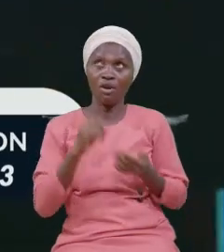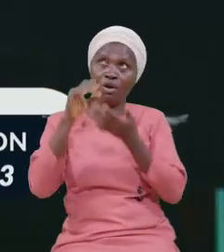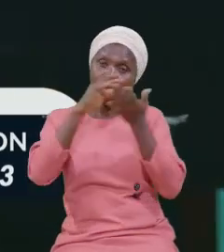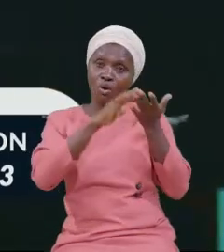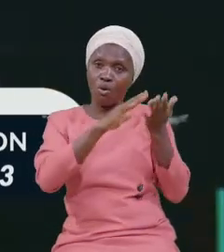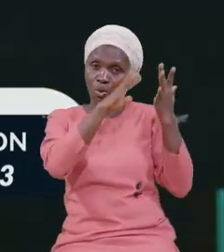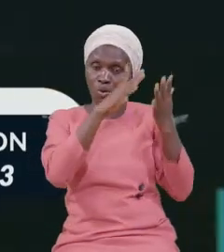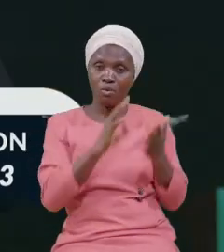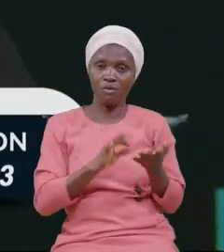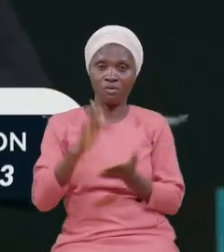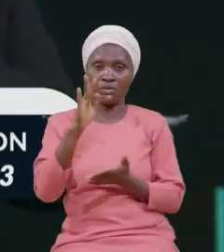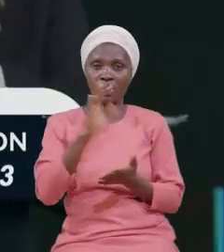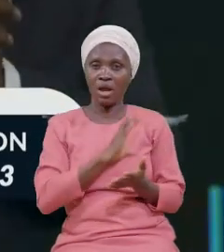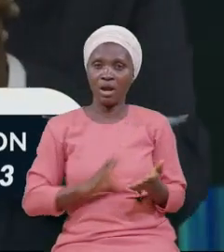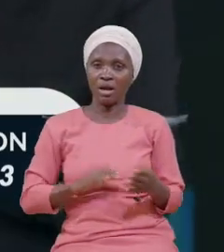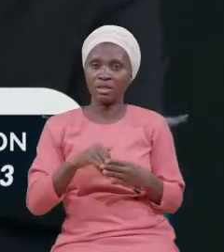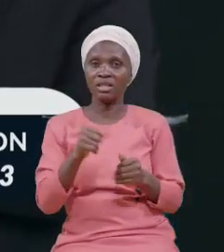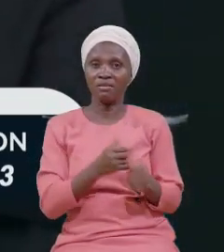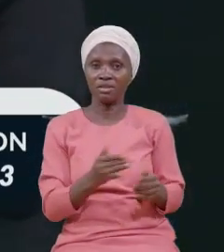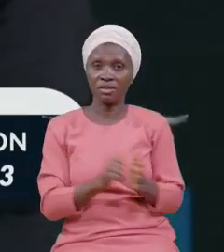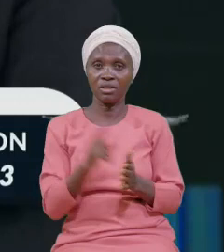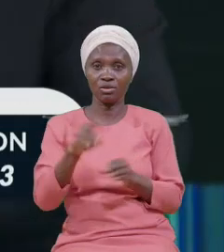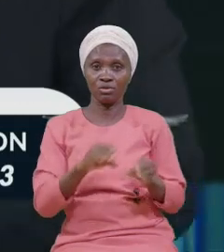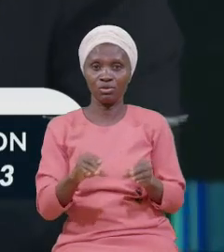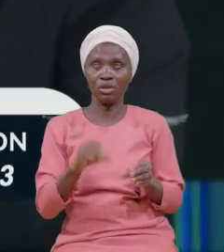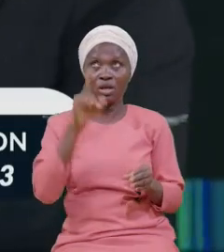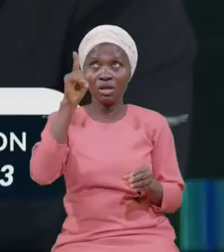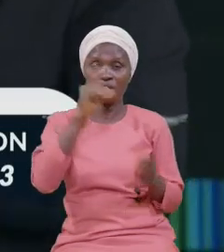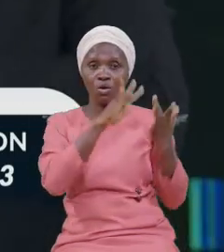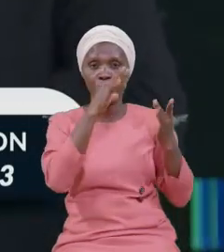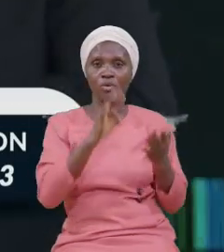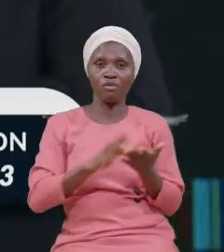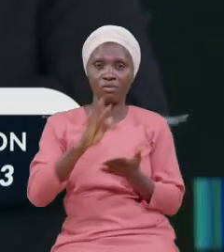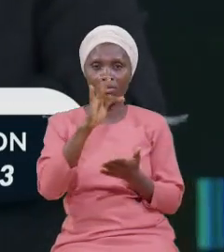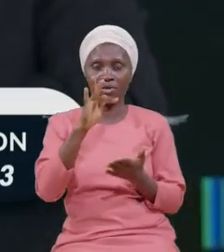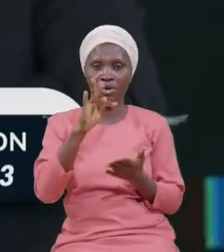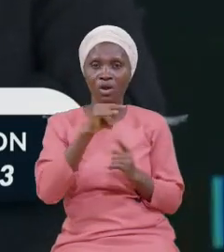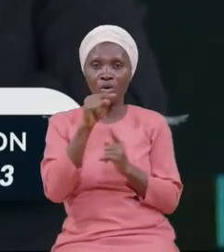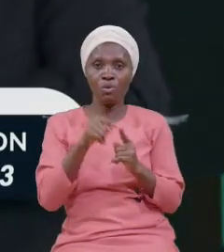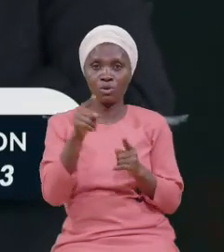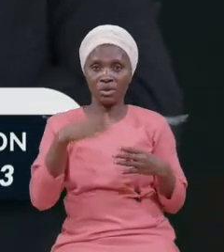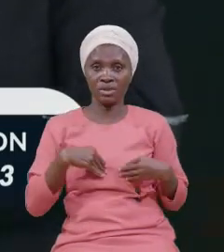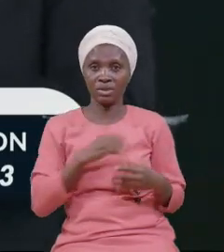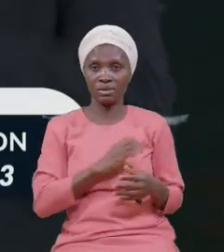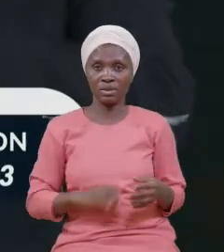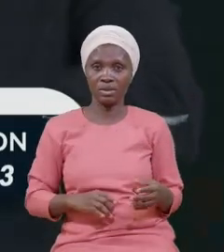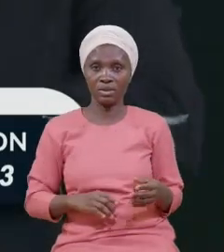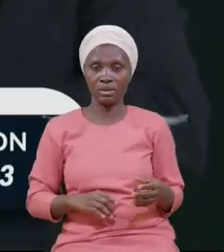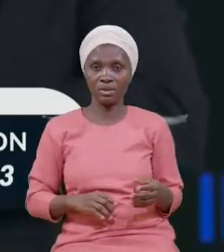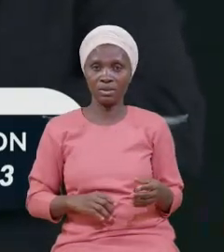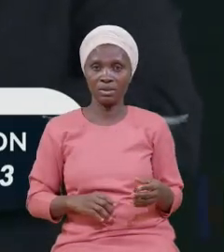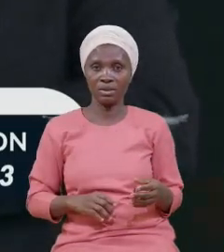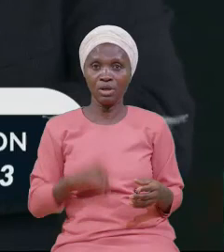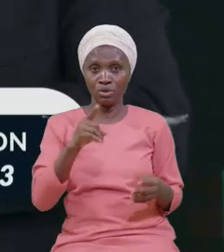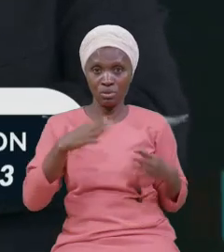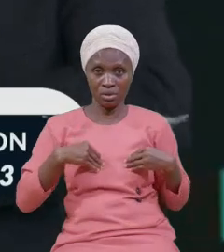do is the hope of glory. When you accept Christ, you receive